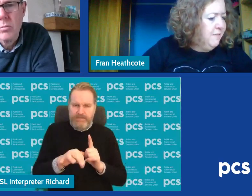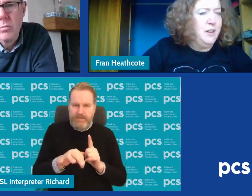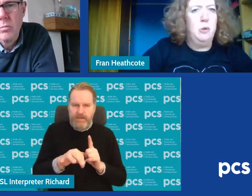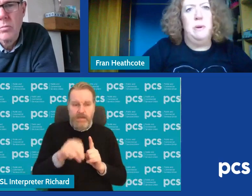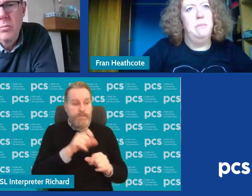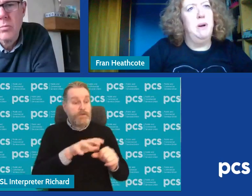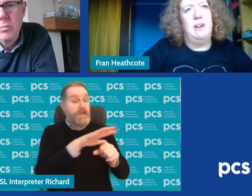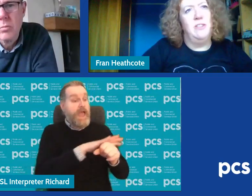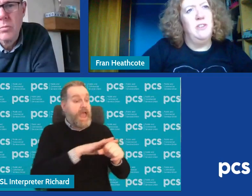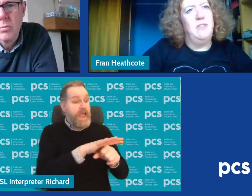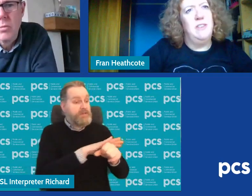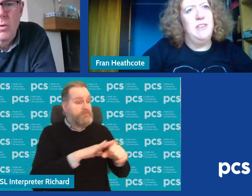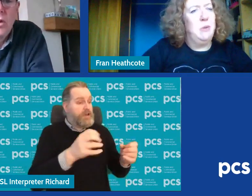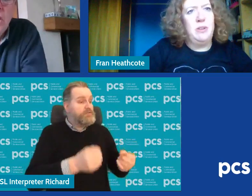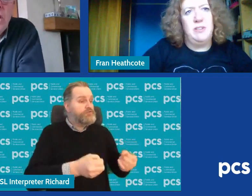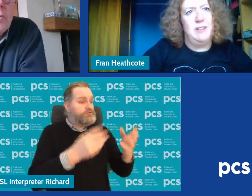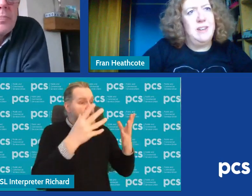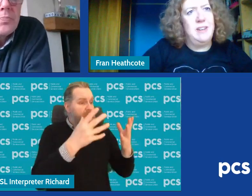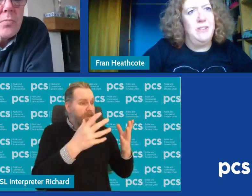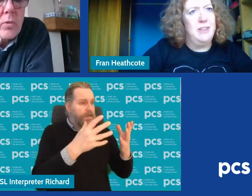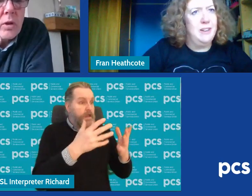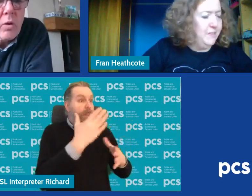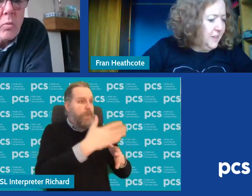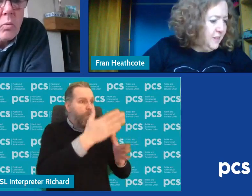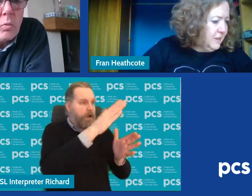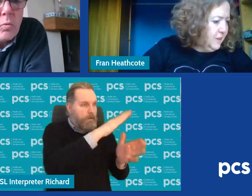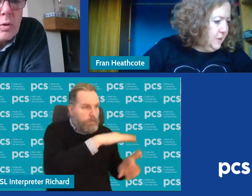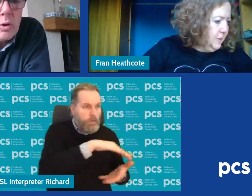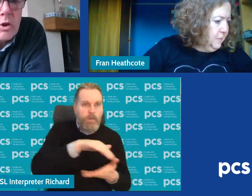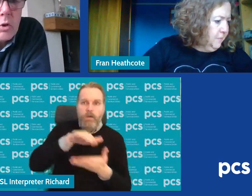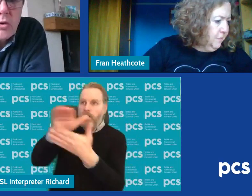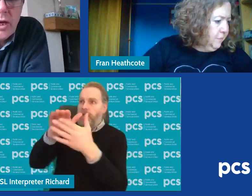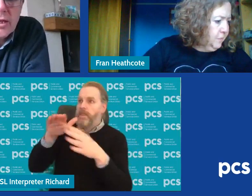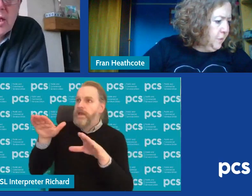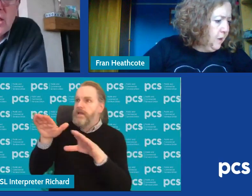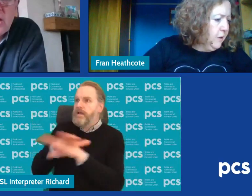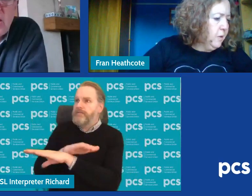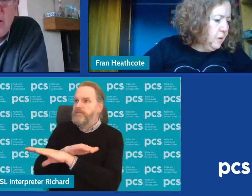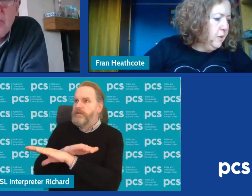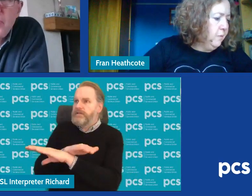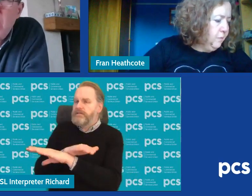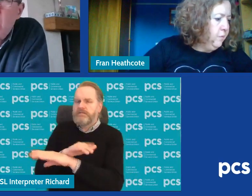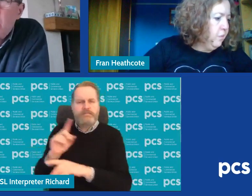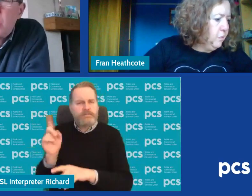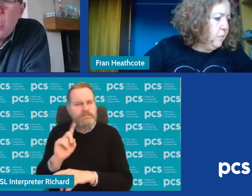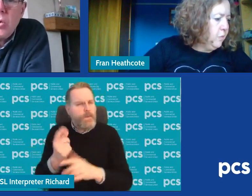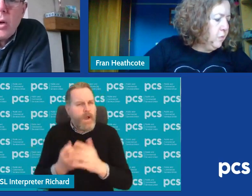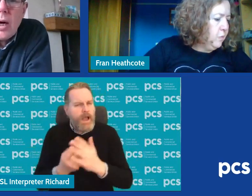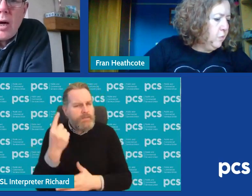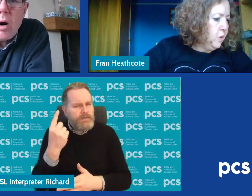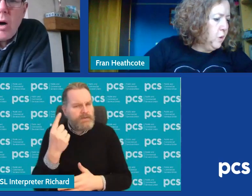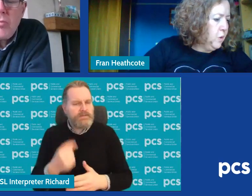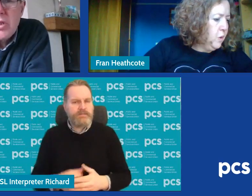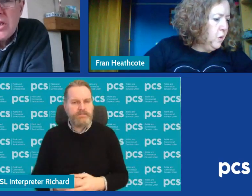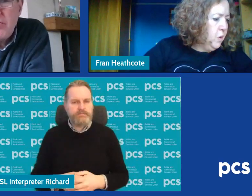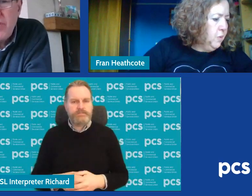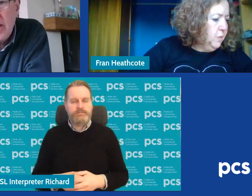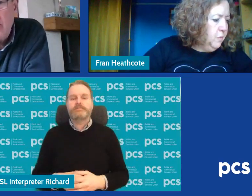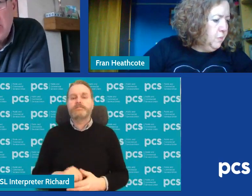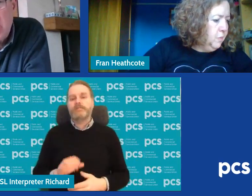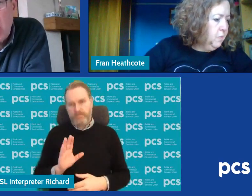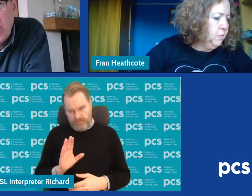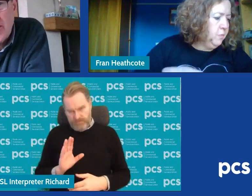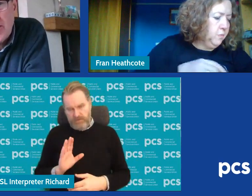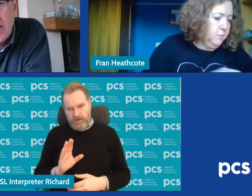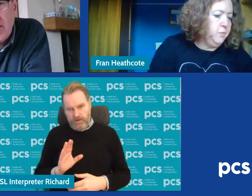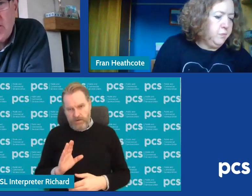employed in, Phil. But Mark, I don't know if there's anything you want to say on that. Well, two things. So obviously, if Phil